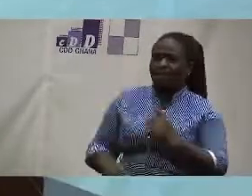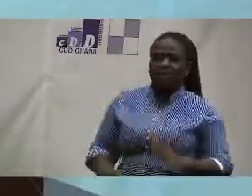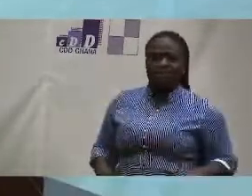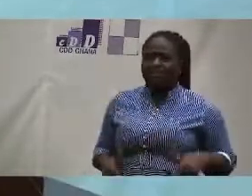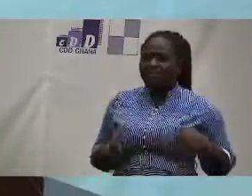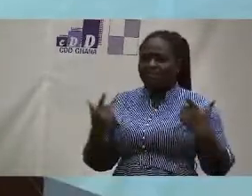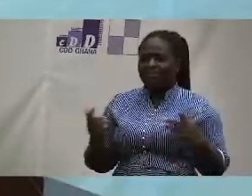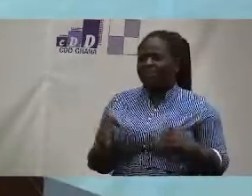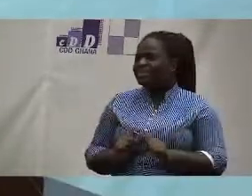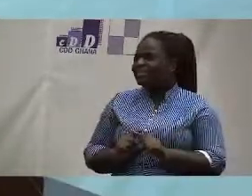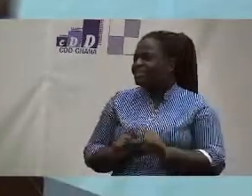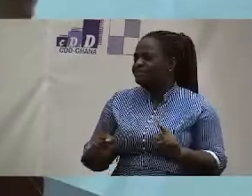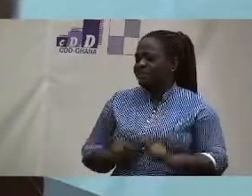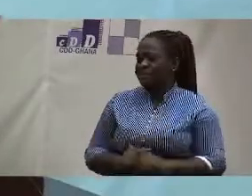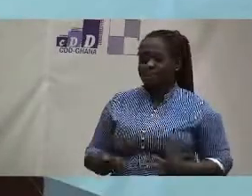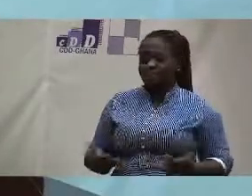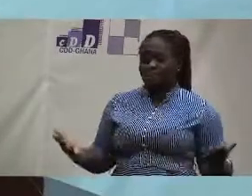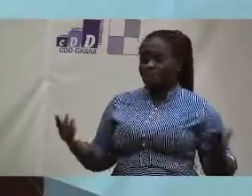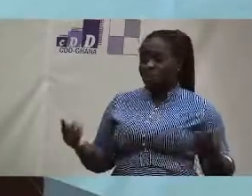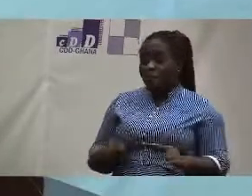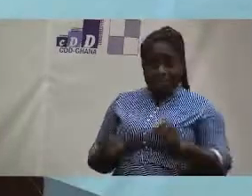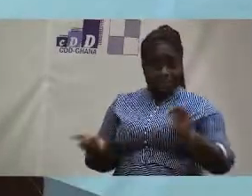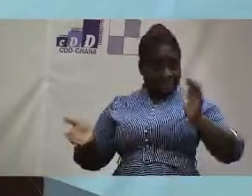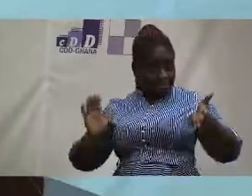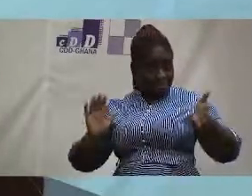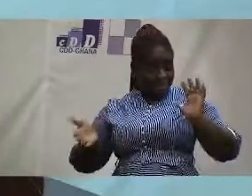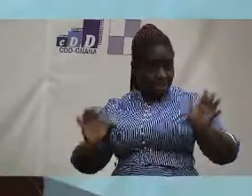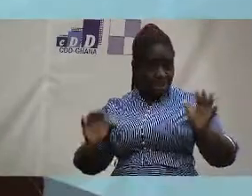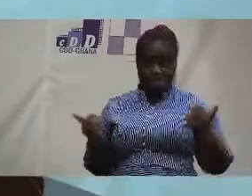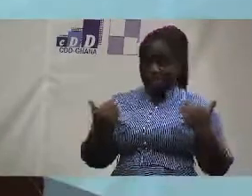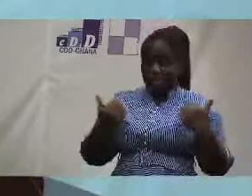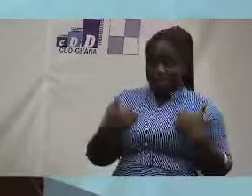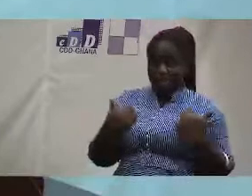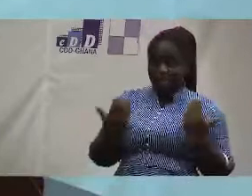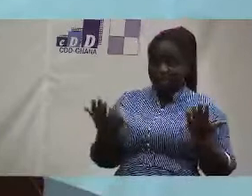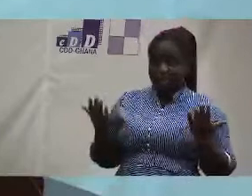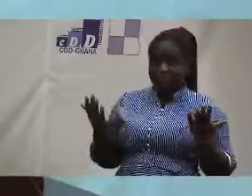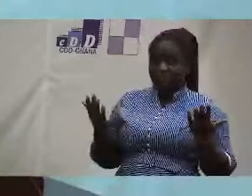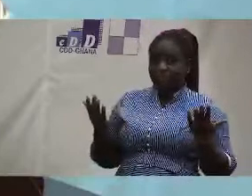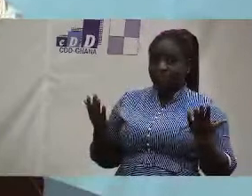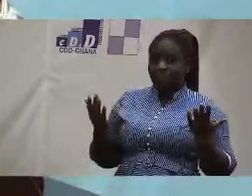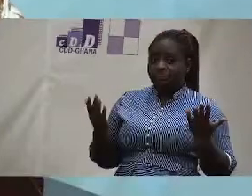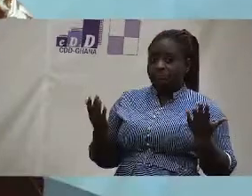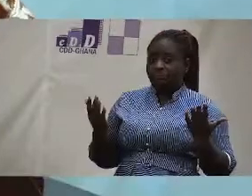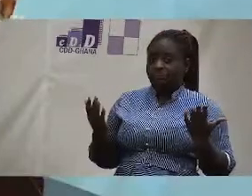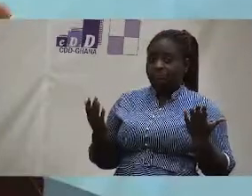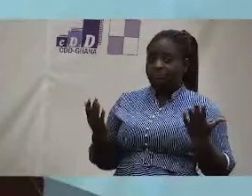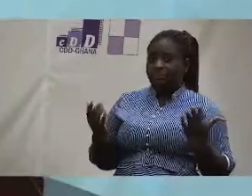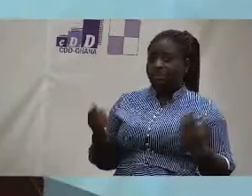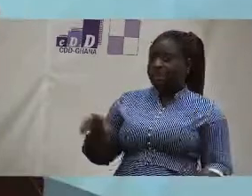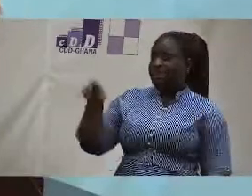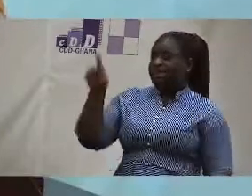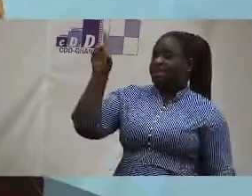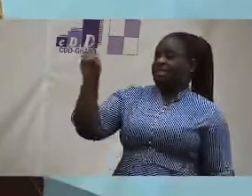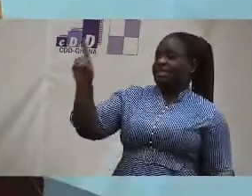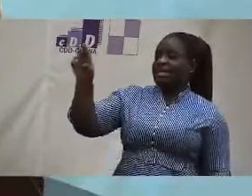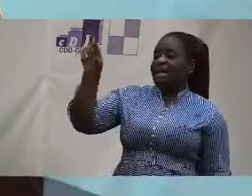and uncertainty. Similarly, we had the La Lucha in DRC